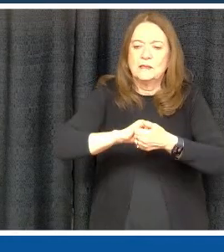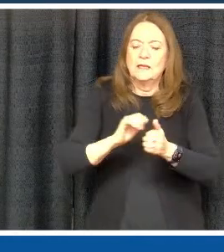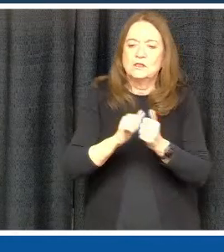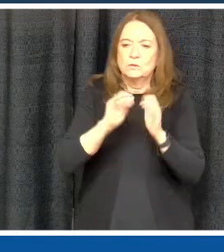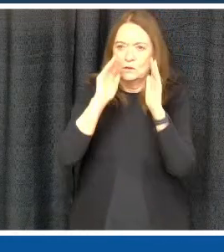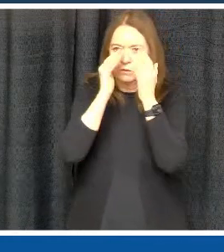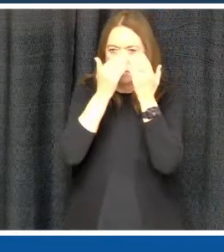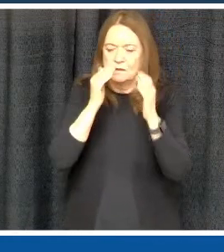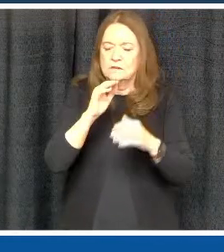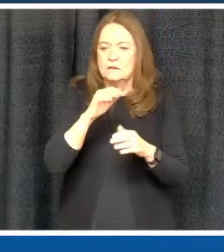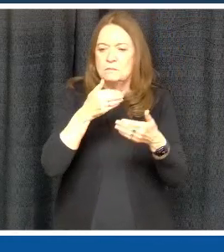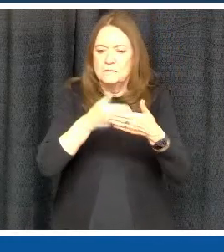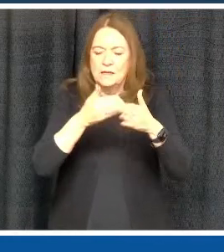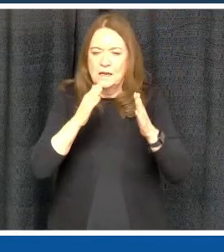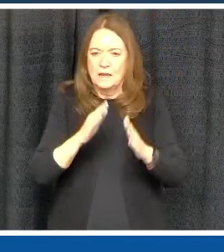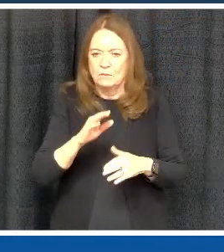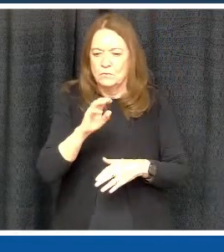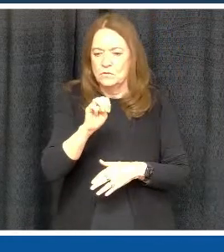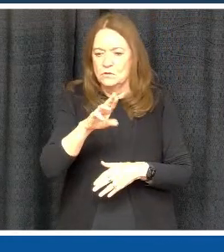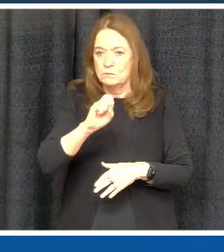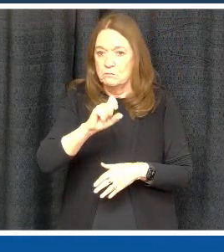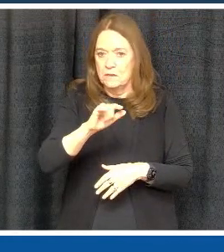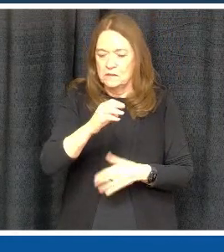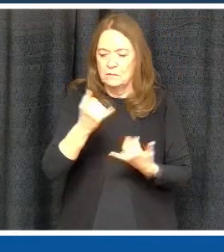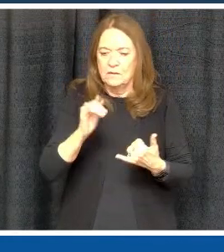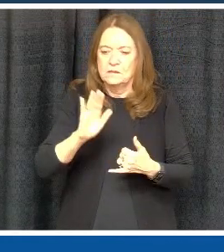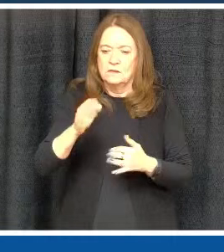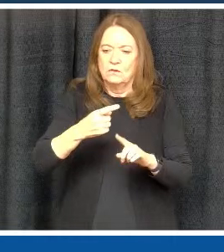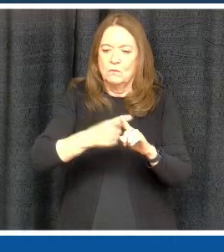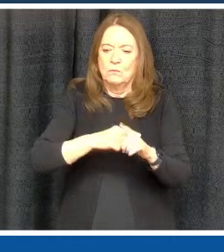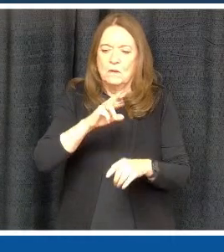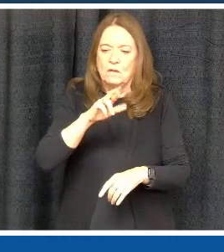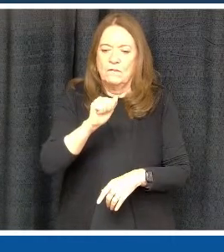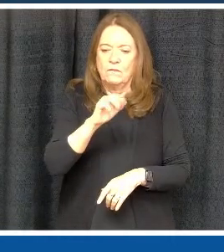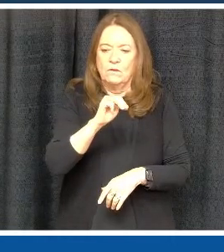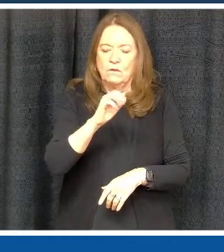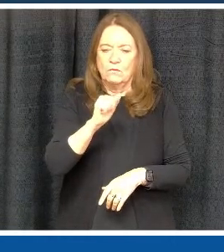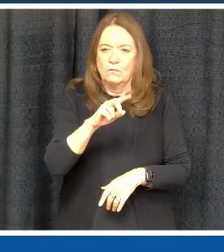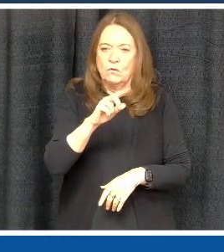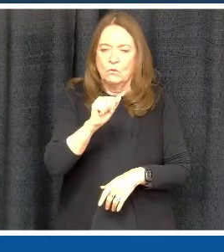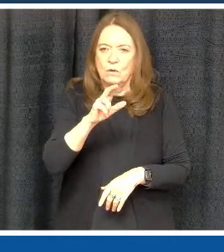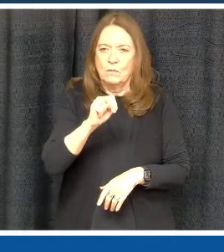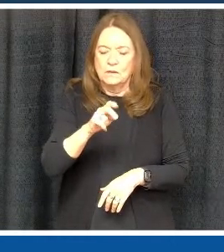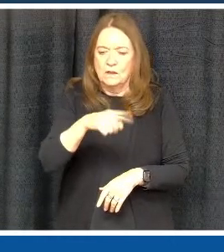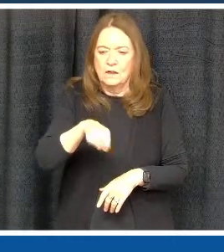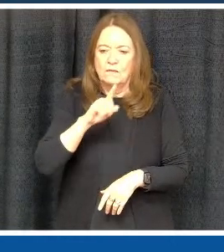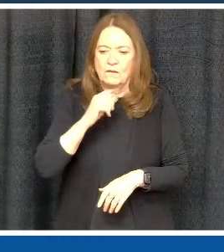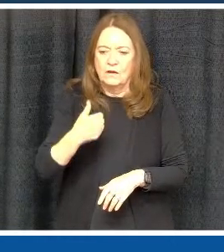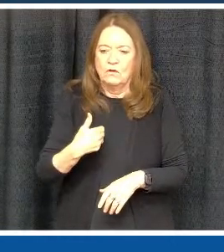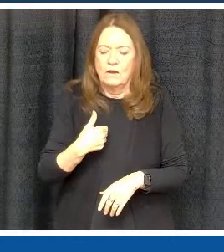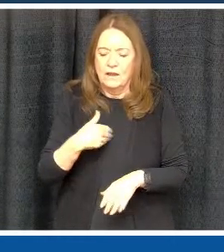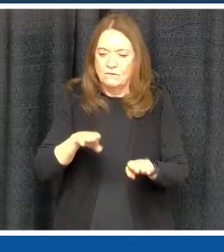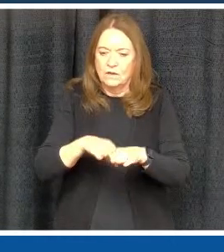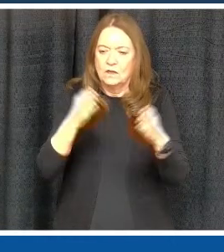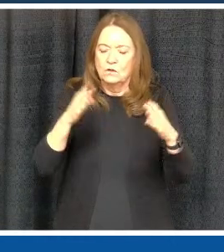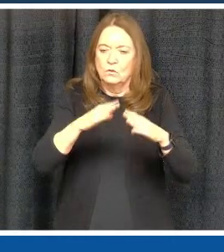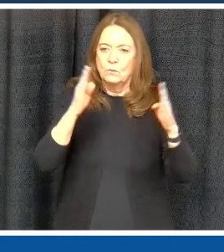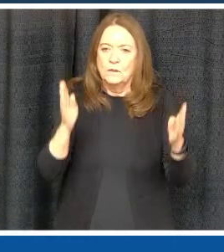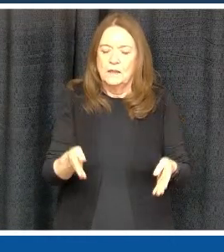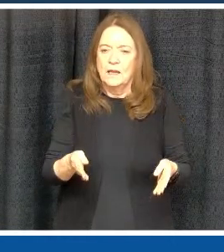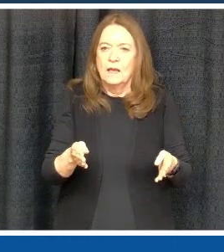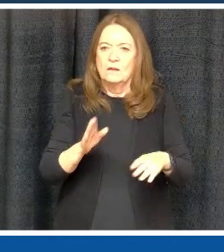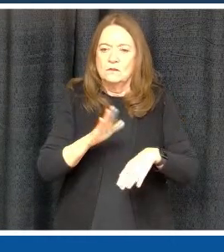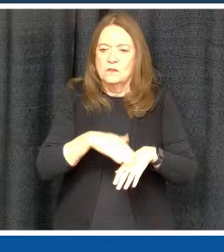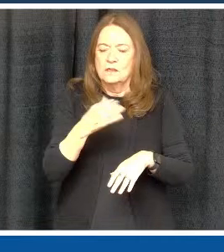neighbors. This is their month of Ramadan, and they are having an open house